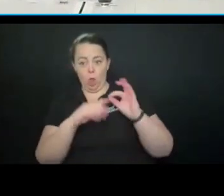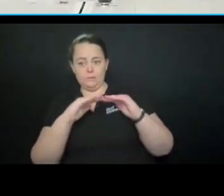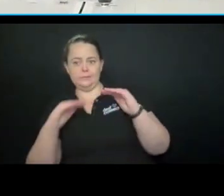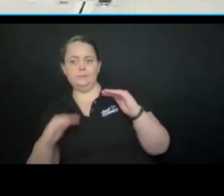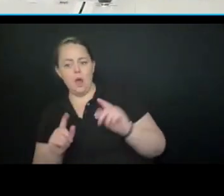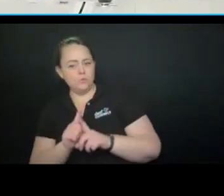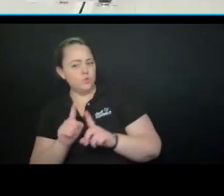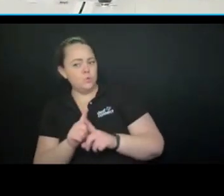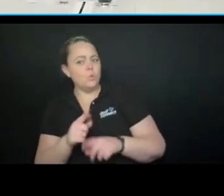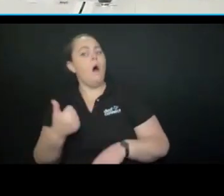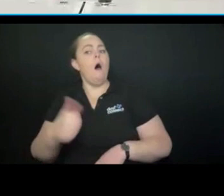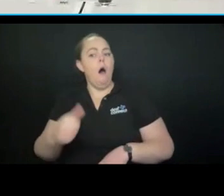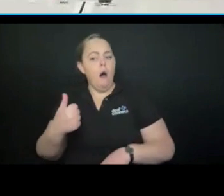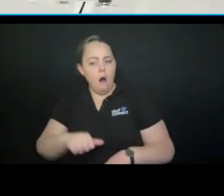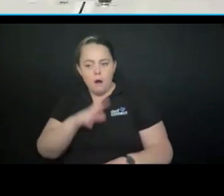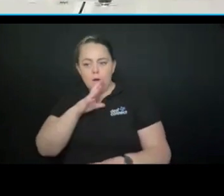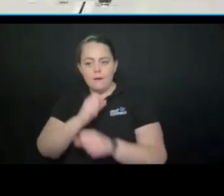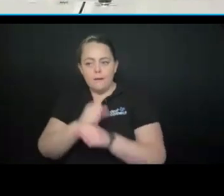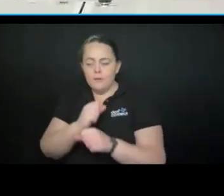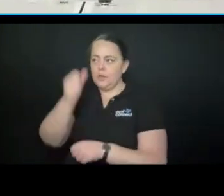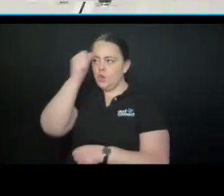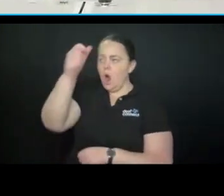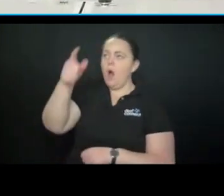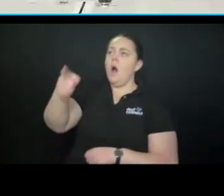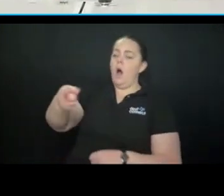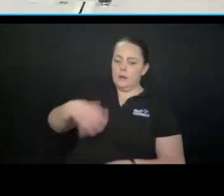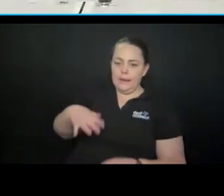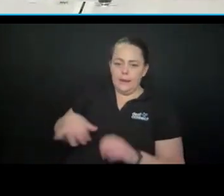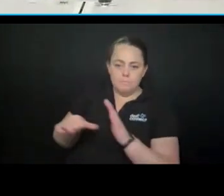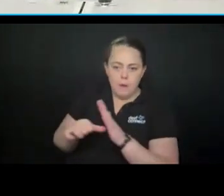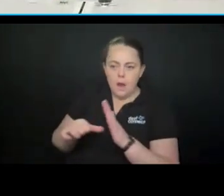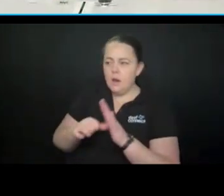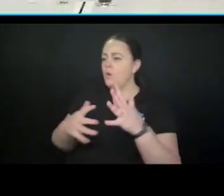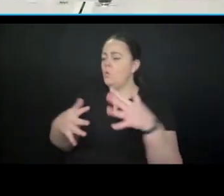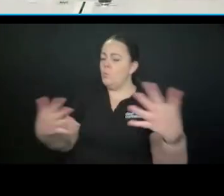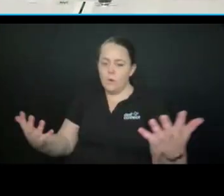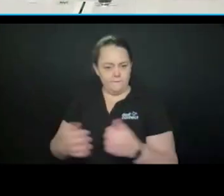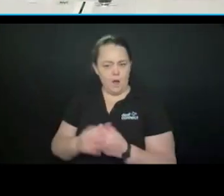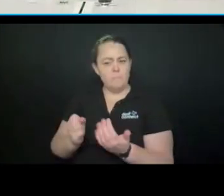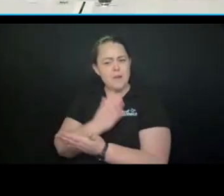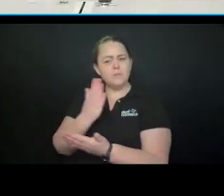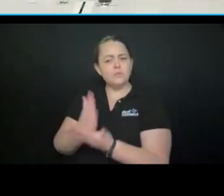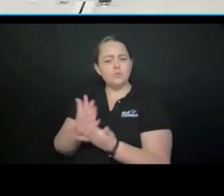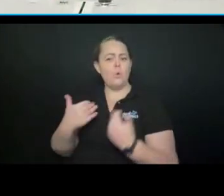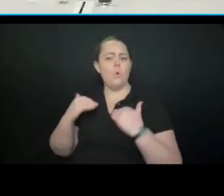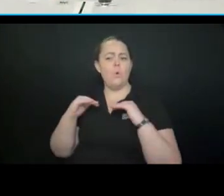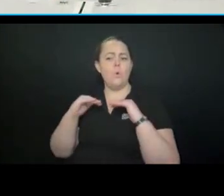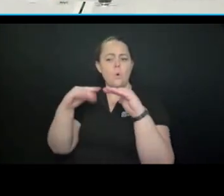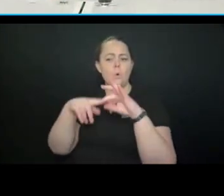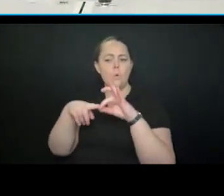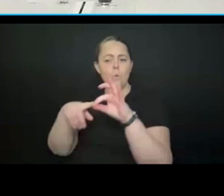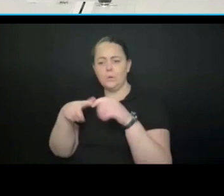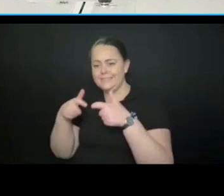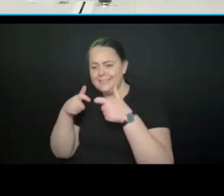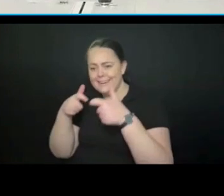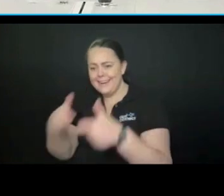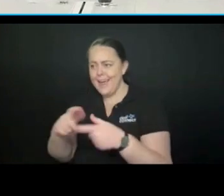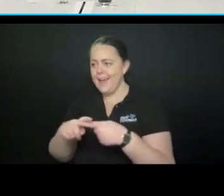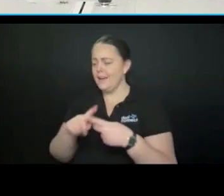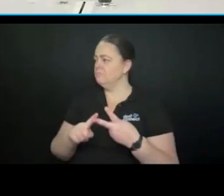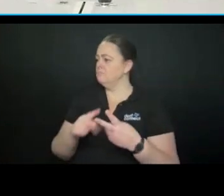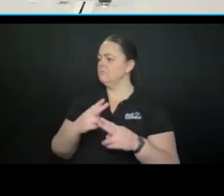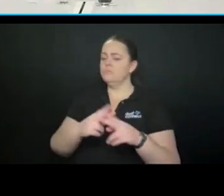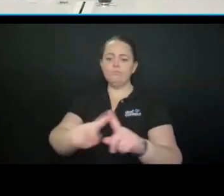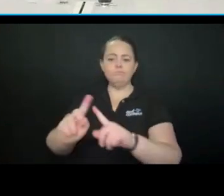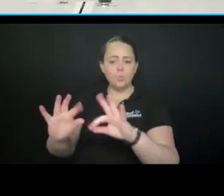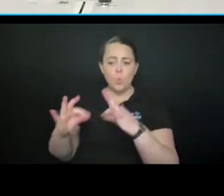about delivery of care, which is what we're here for. We will continue to work with the department to identify